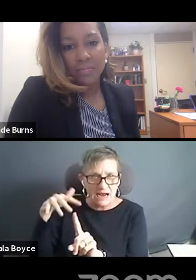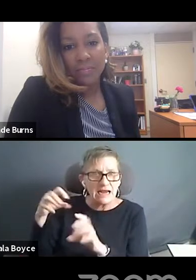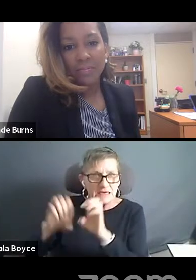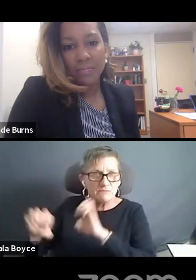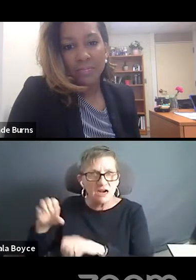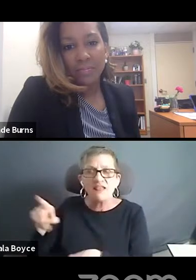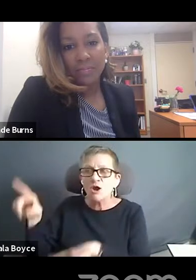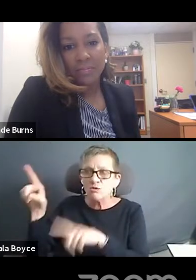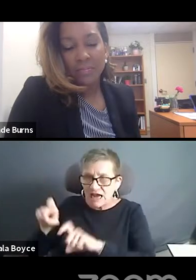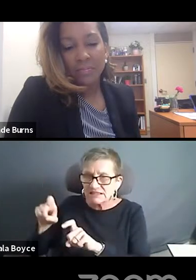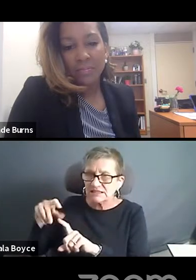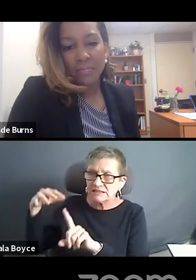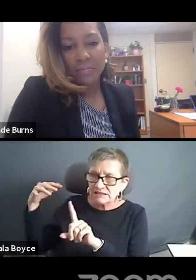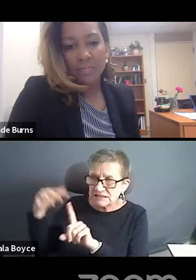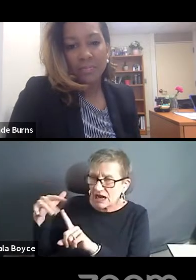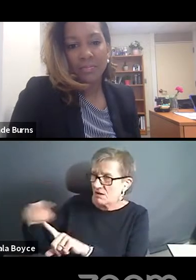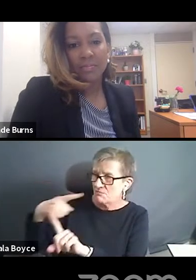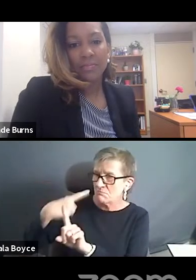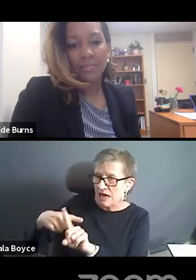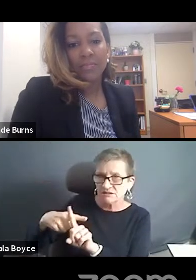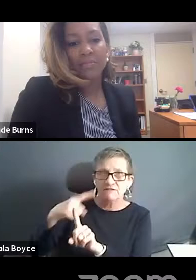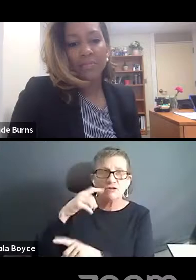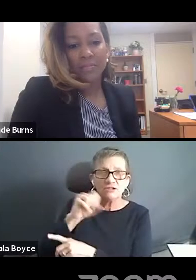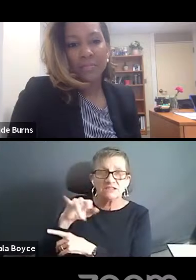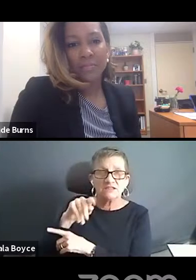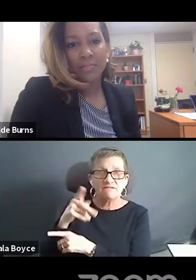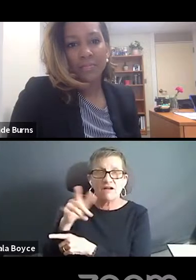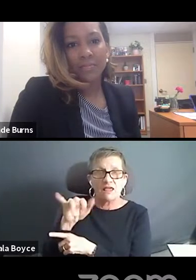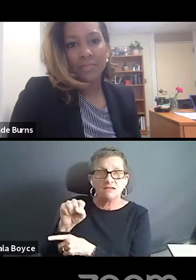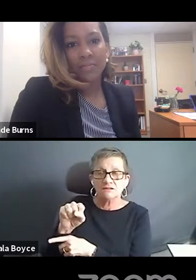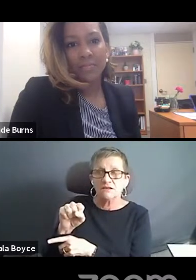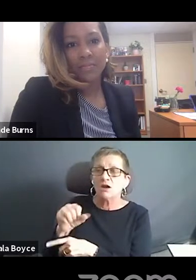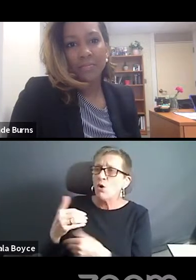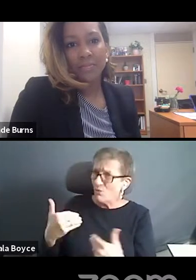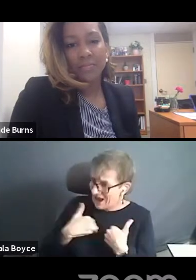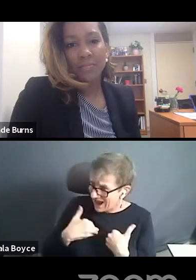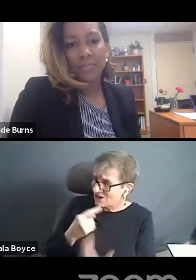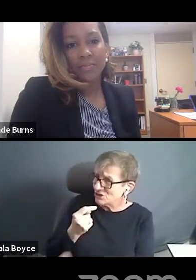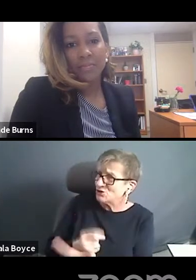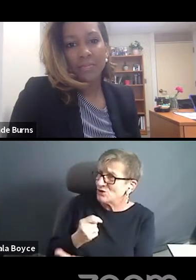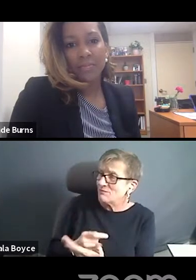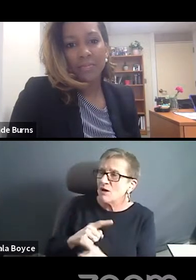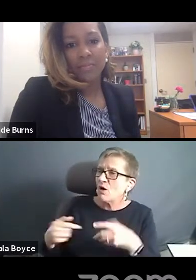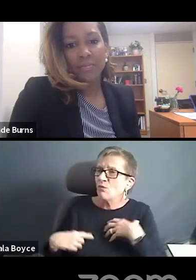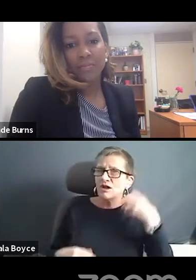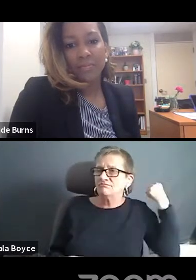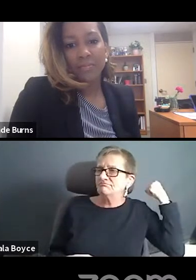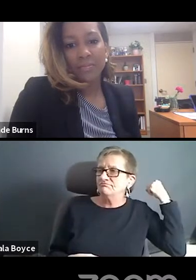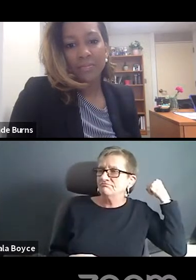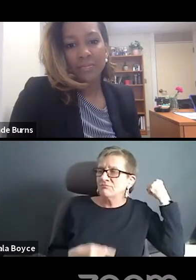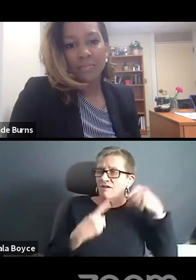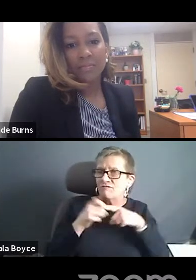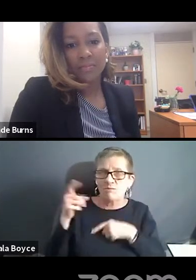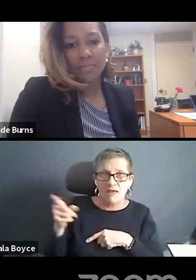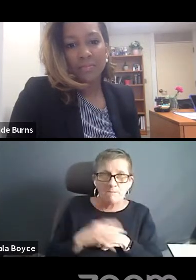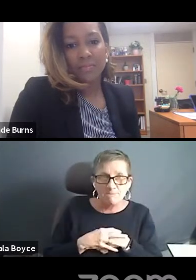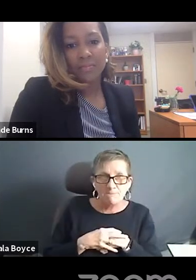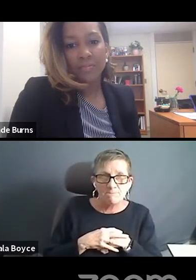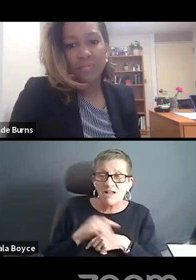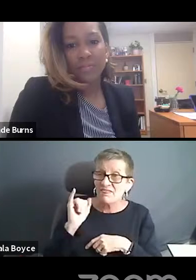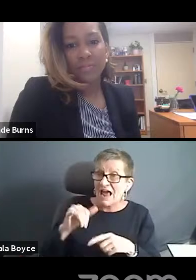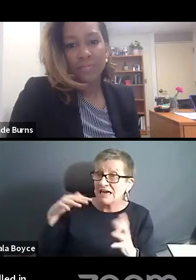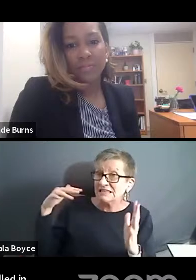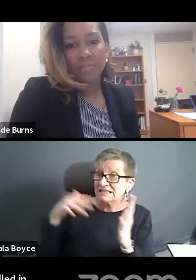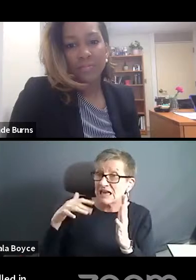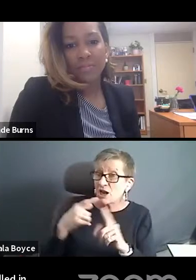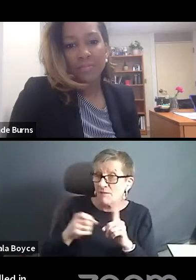studied and were positive for syphilis, and we had a treatment and we withheld it from them. This study was done